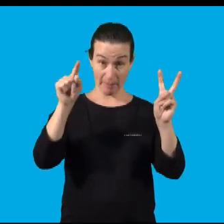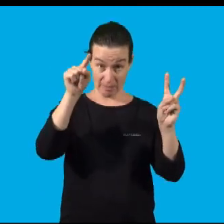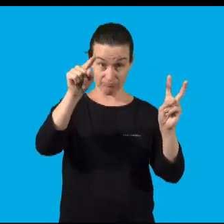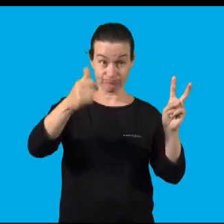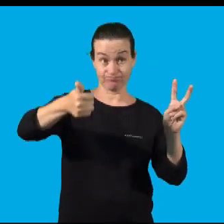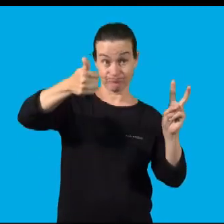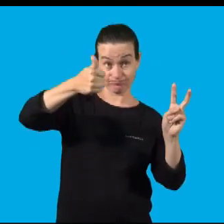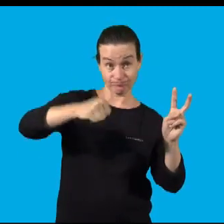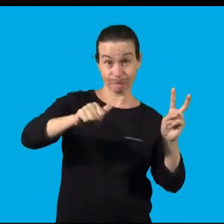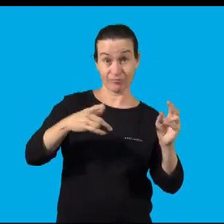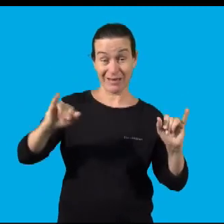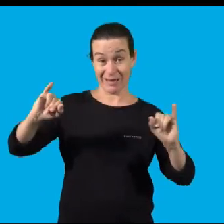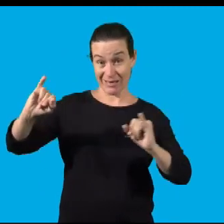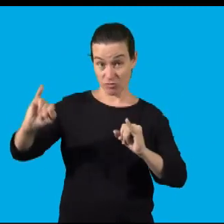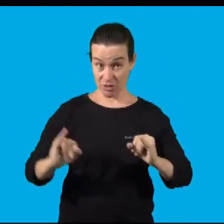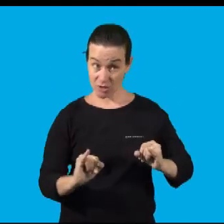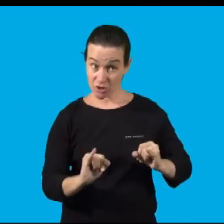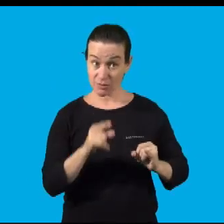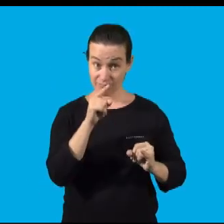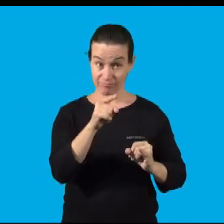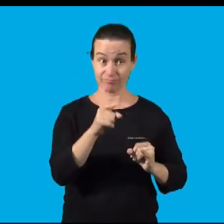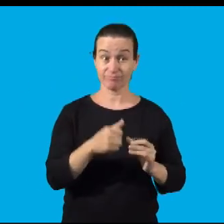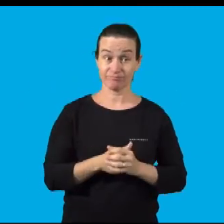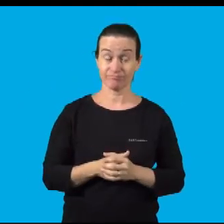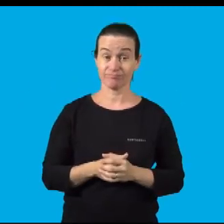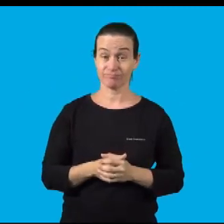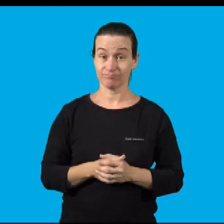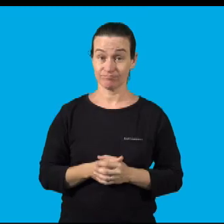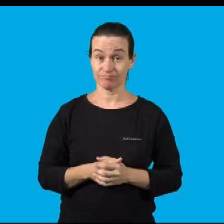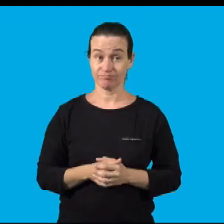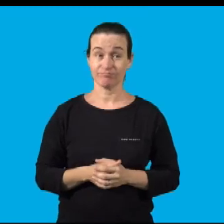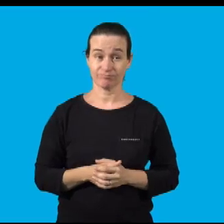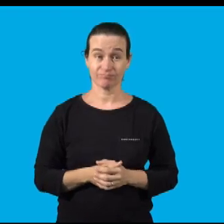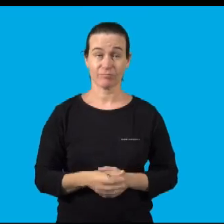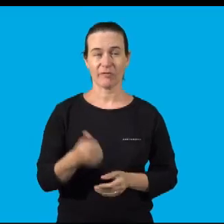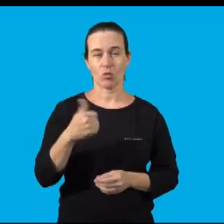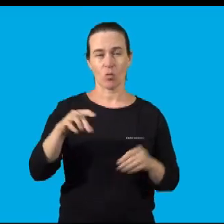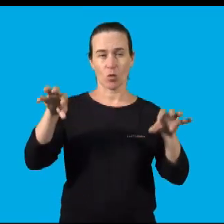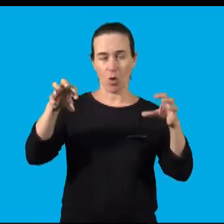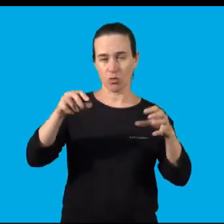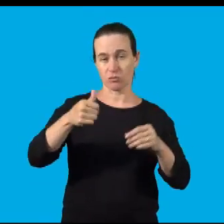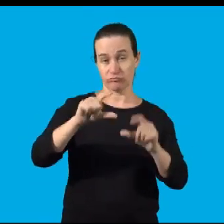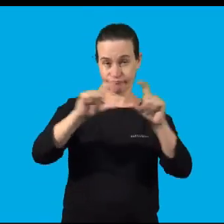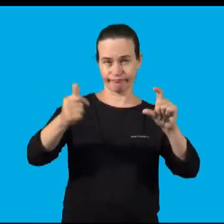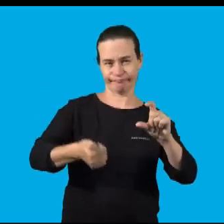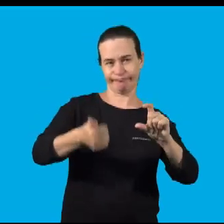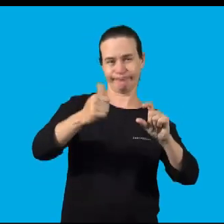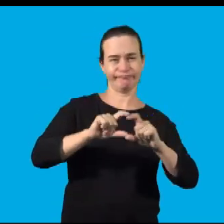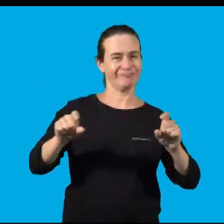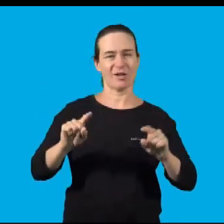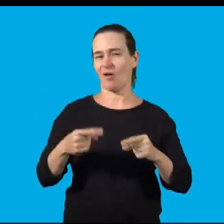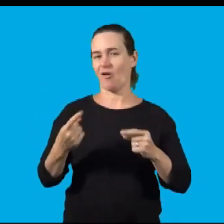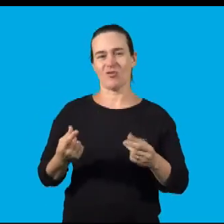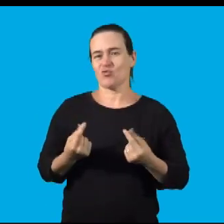the topic here, then you've got your introduction. So first, your first paragraph is going to be on the ghost, the second one,